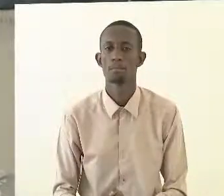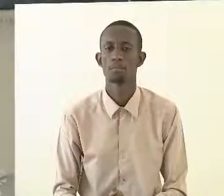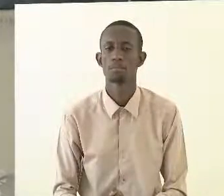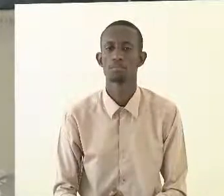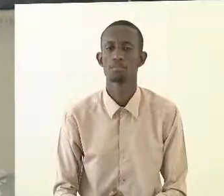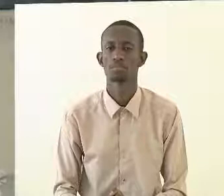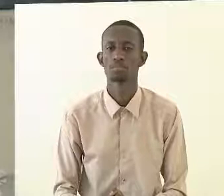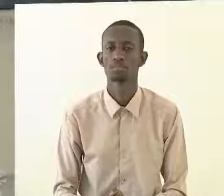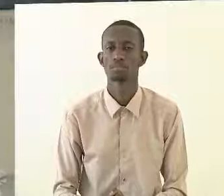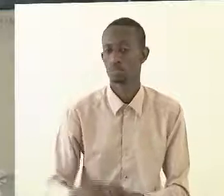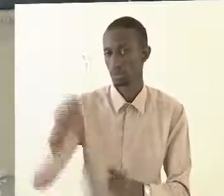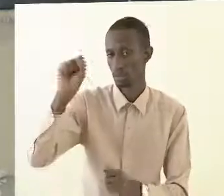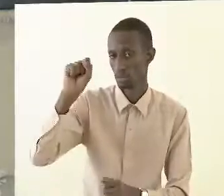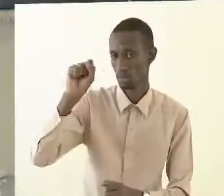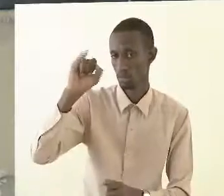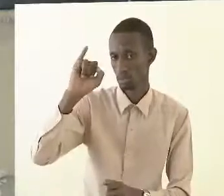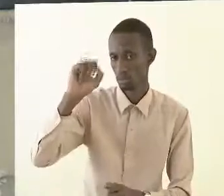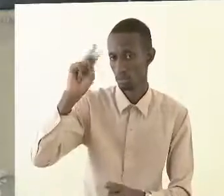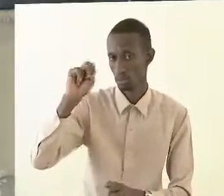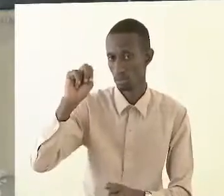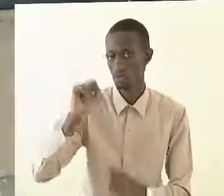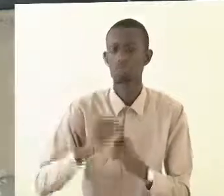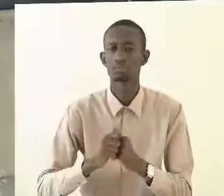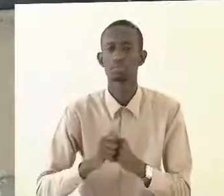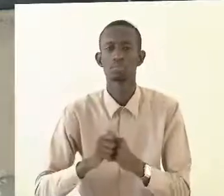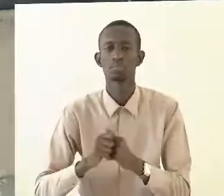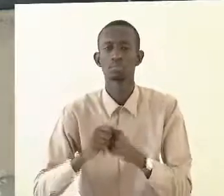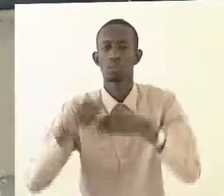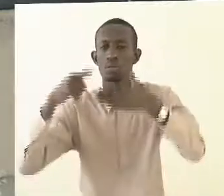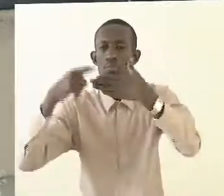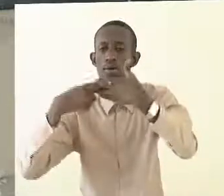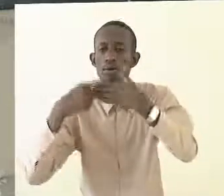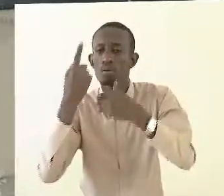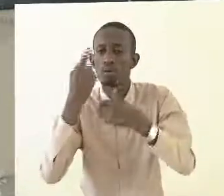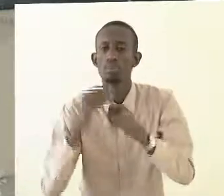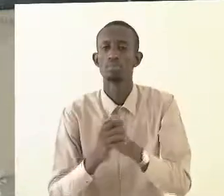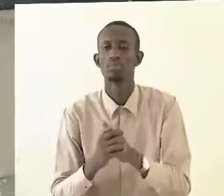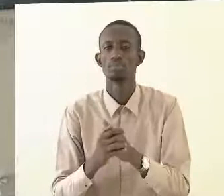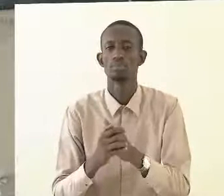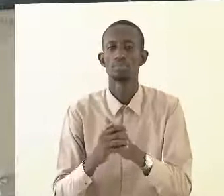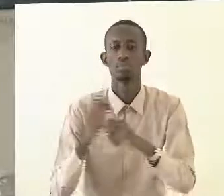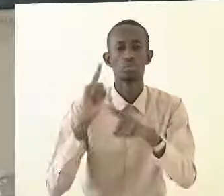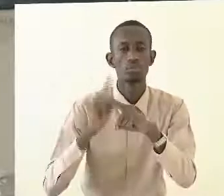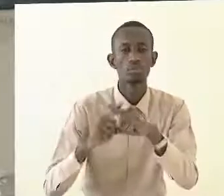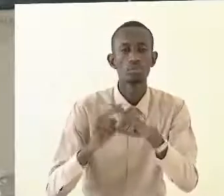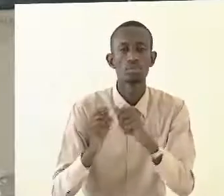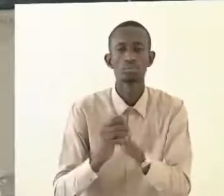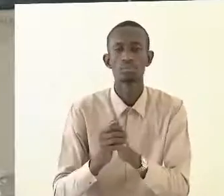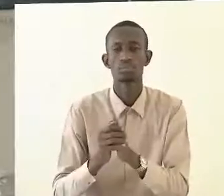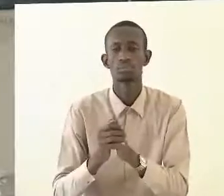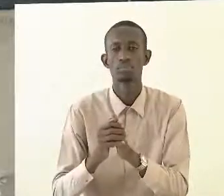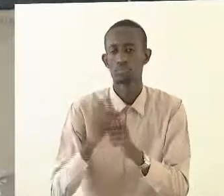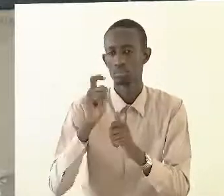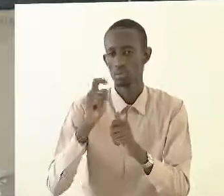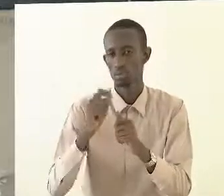sine inverse of x times 1 divided by square root of